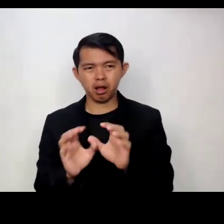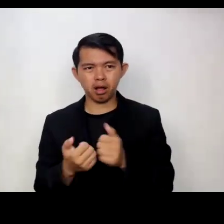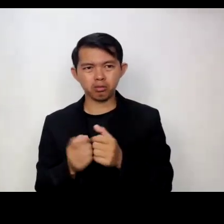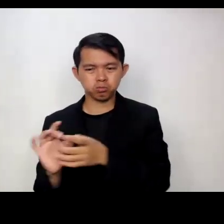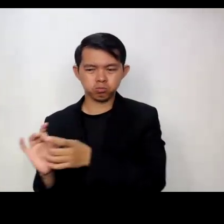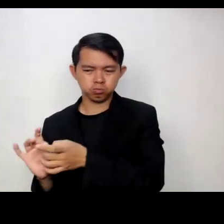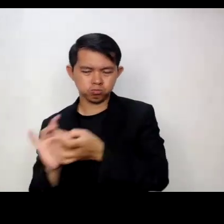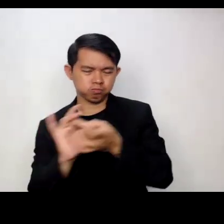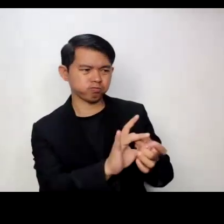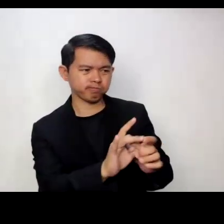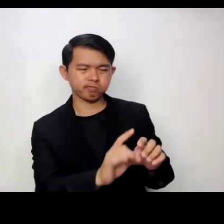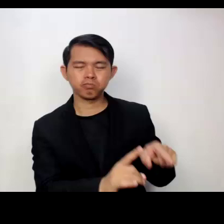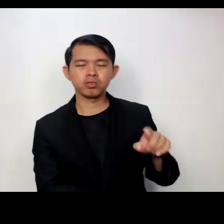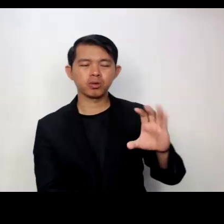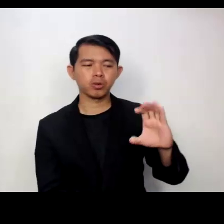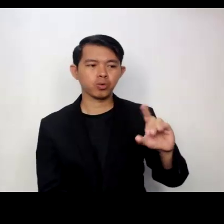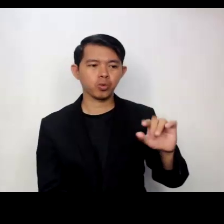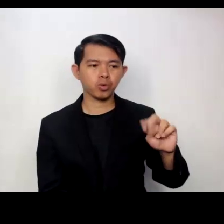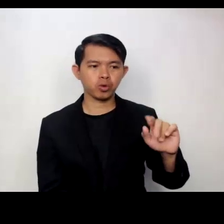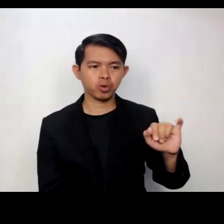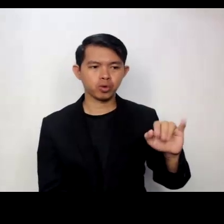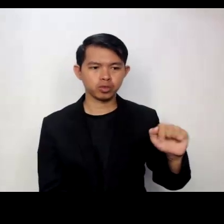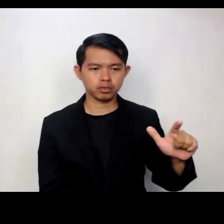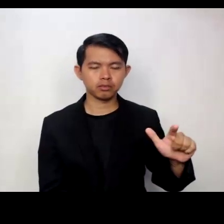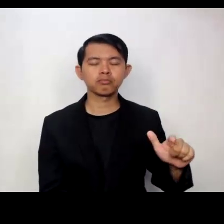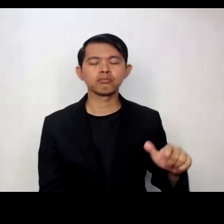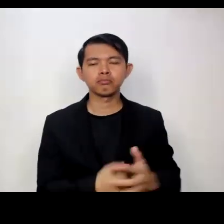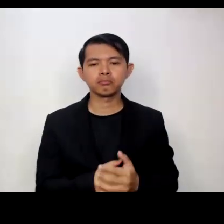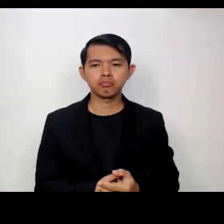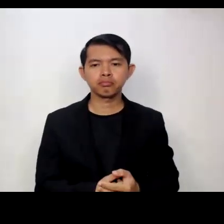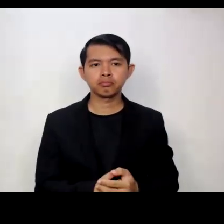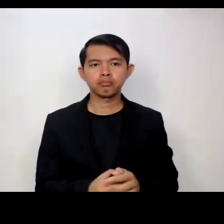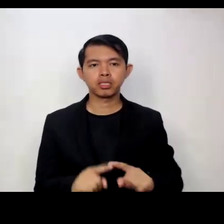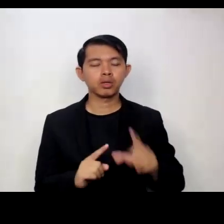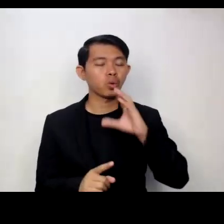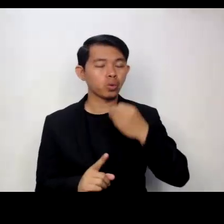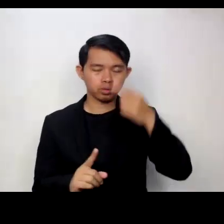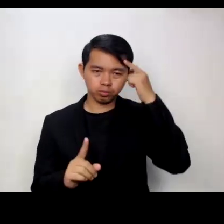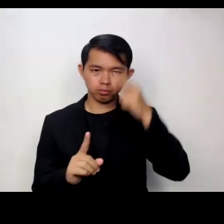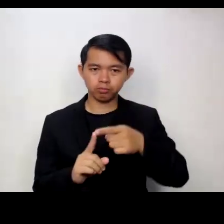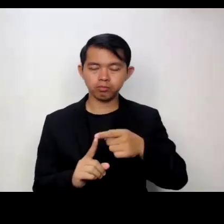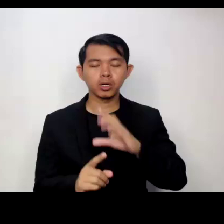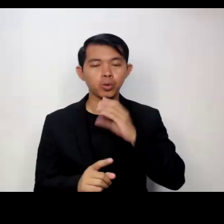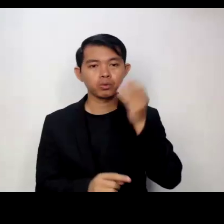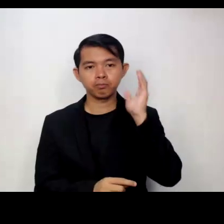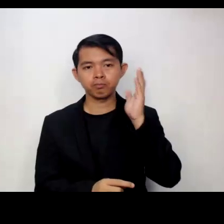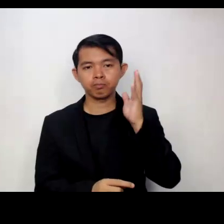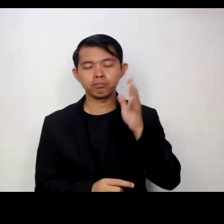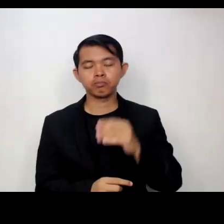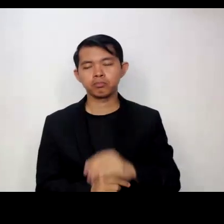colonial um structures, logics, and whatnot, no? Ba, sino yung pinag-uusapan, sino yung nagsasalita, paano